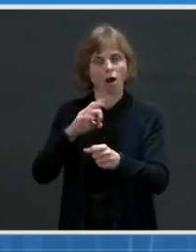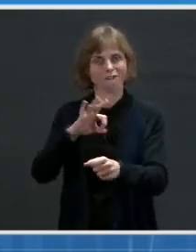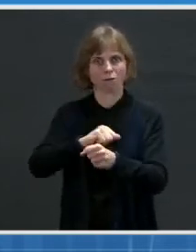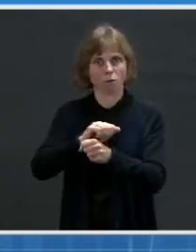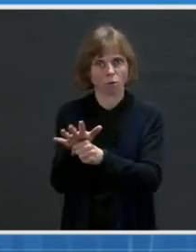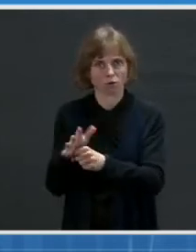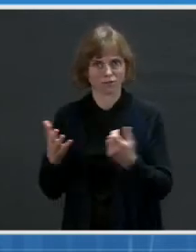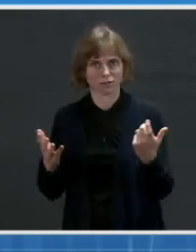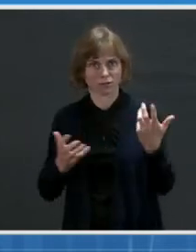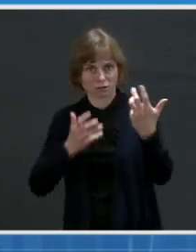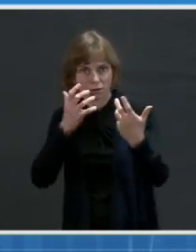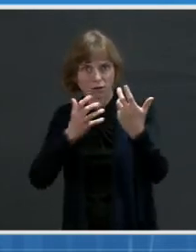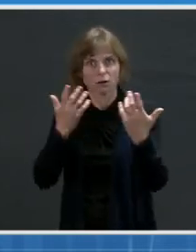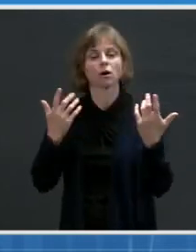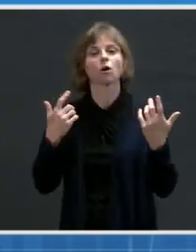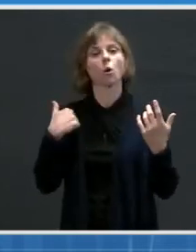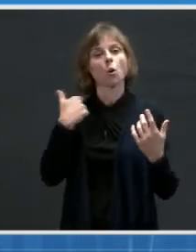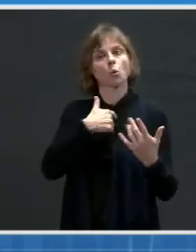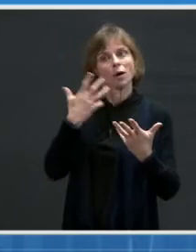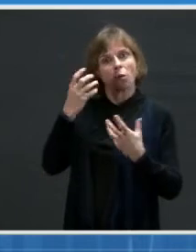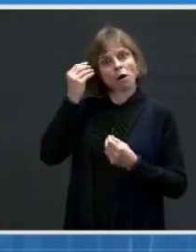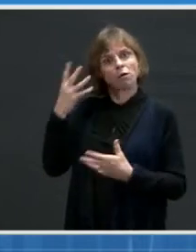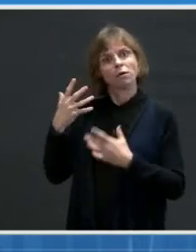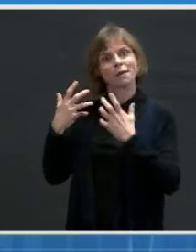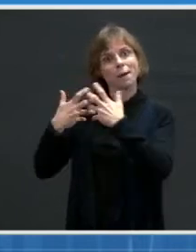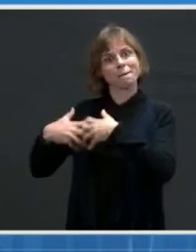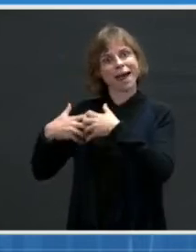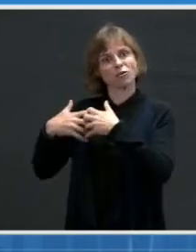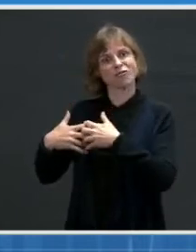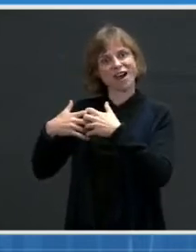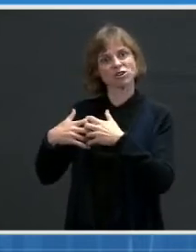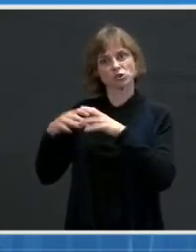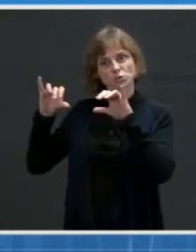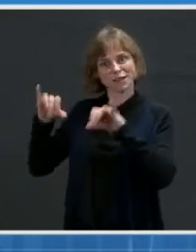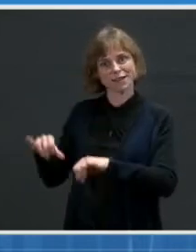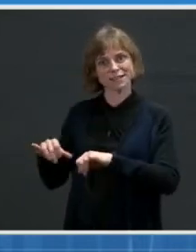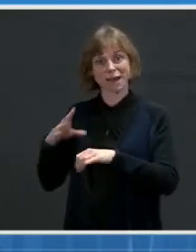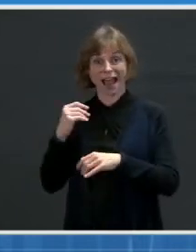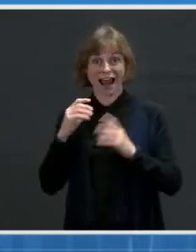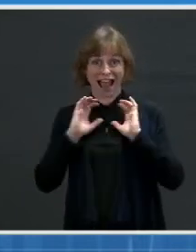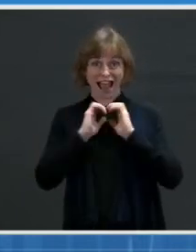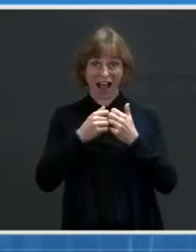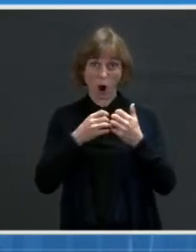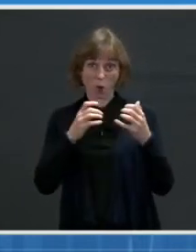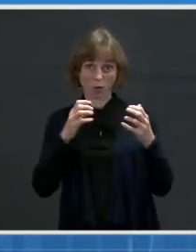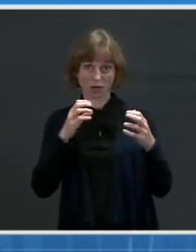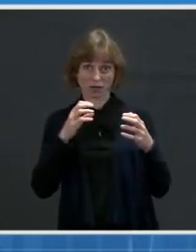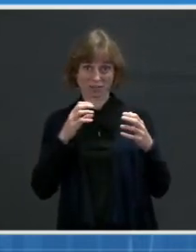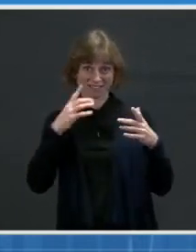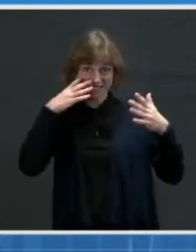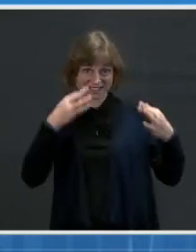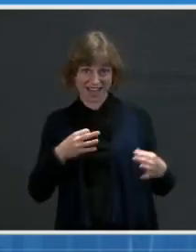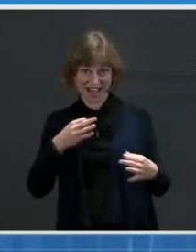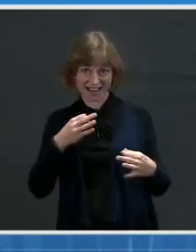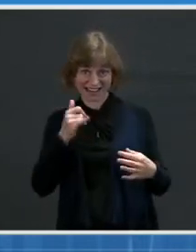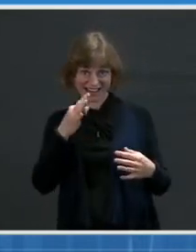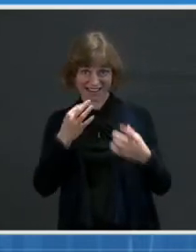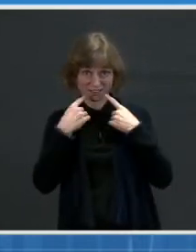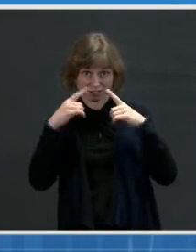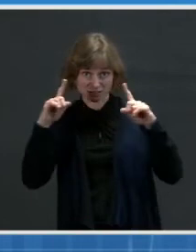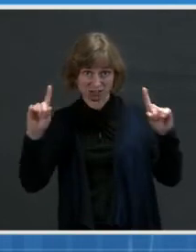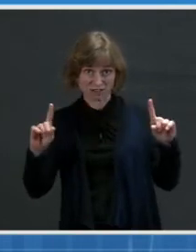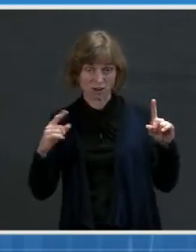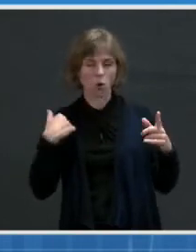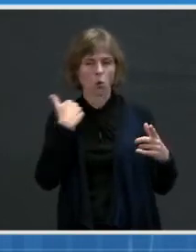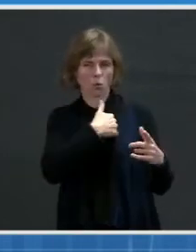manufacturing recommendations to remain the same, and the effectiveness is going to be determined by immunogenicity studies. In